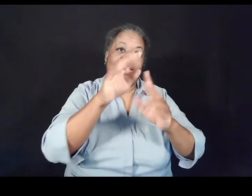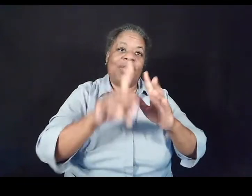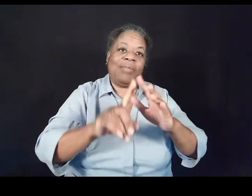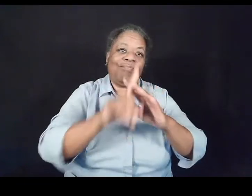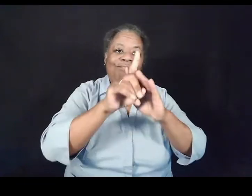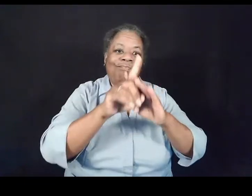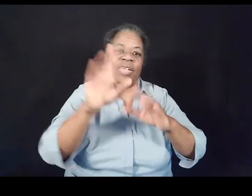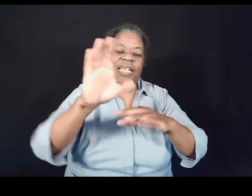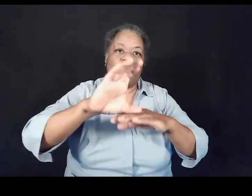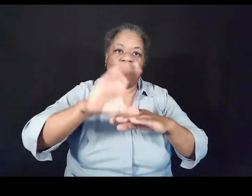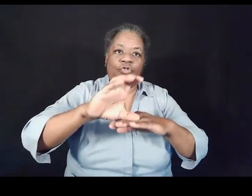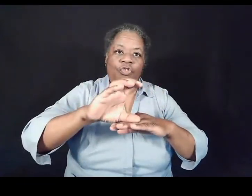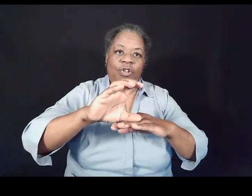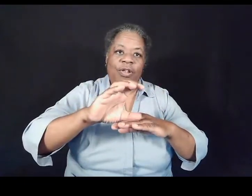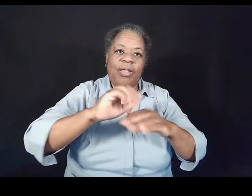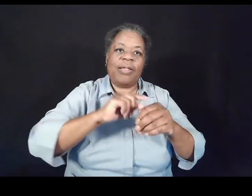church.